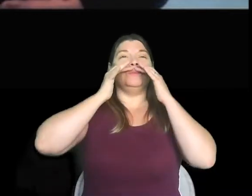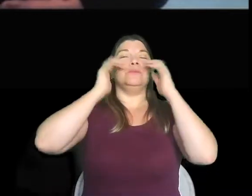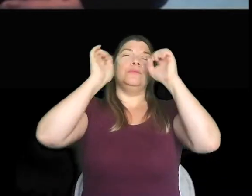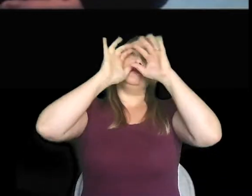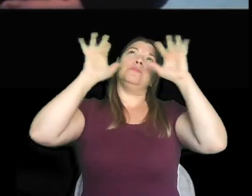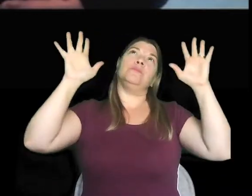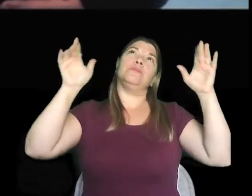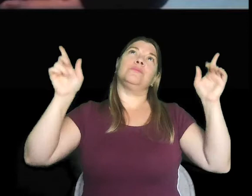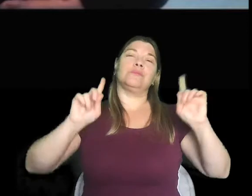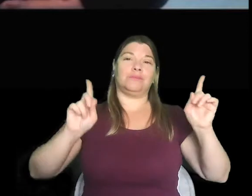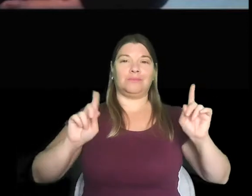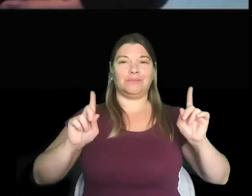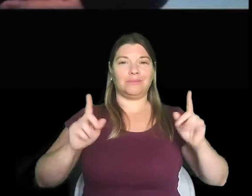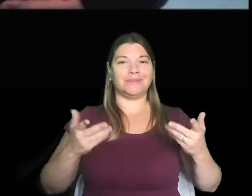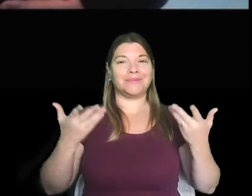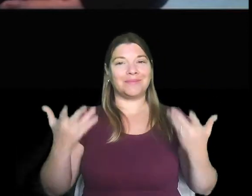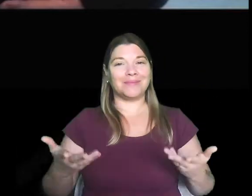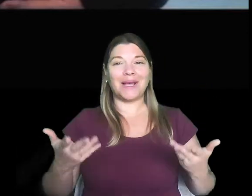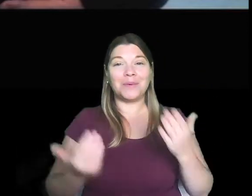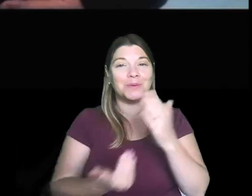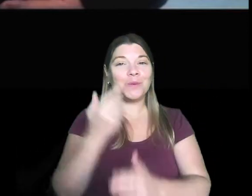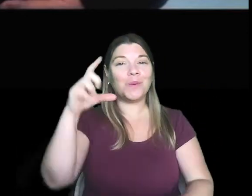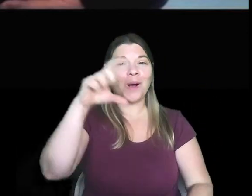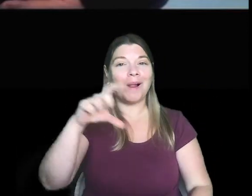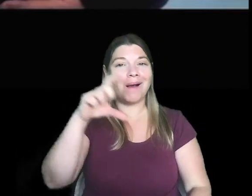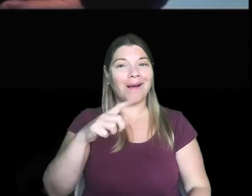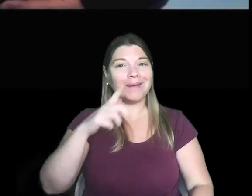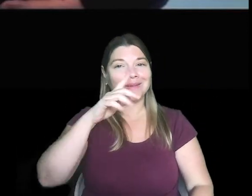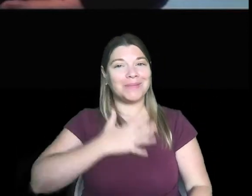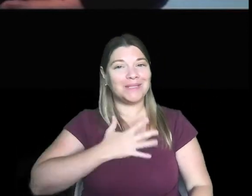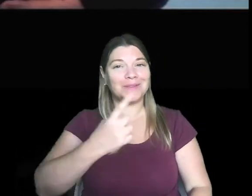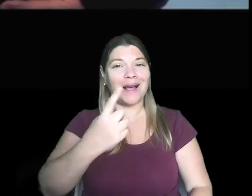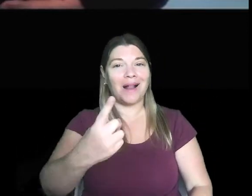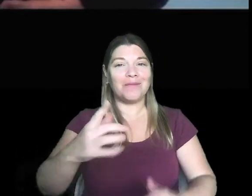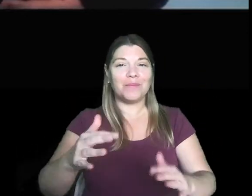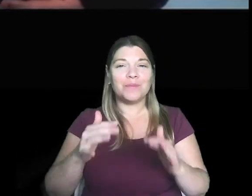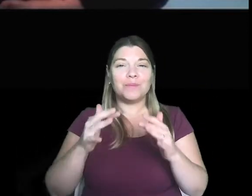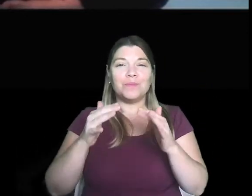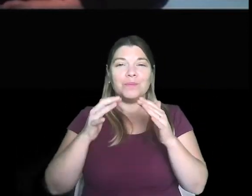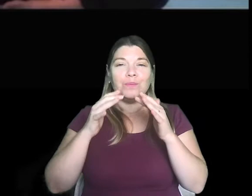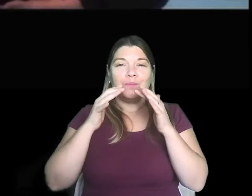Now let's breathe this in together.